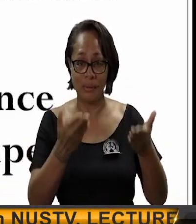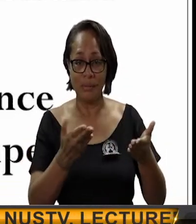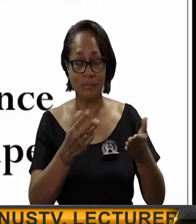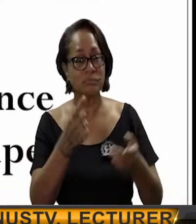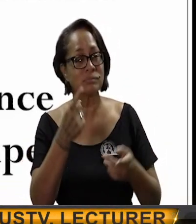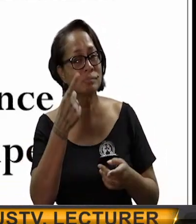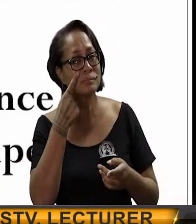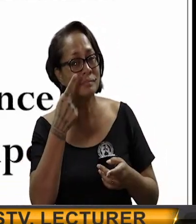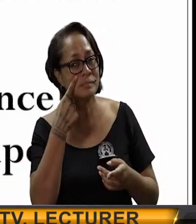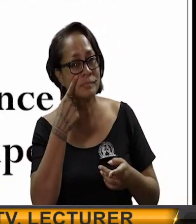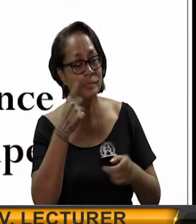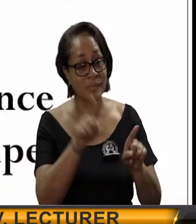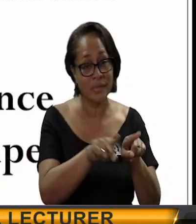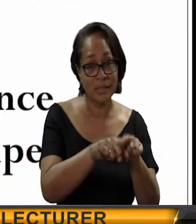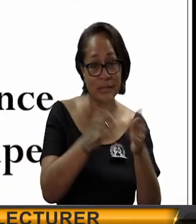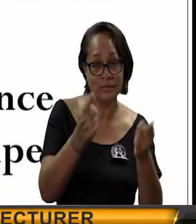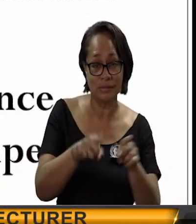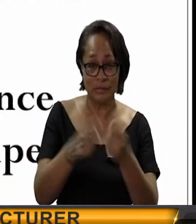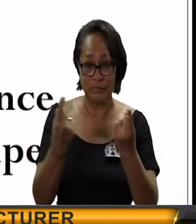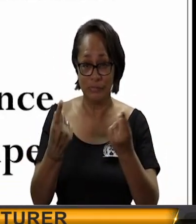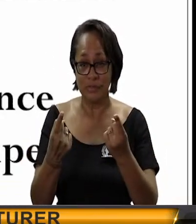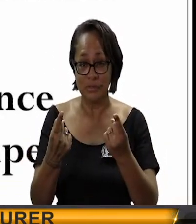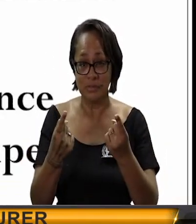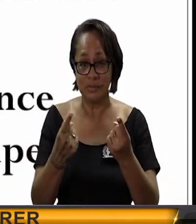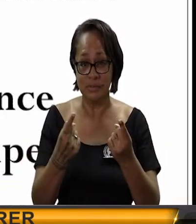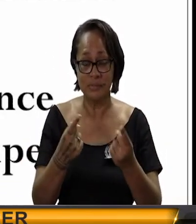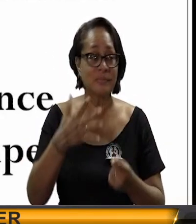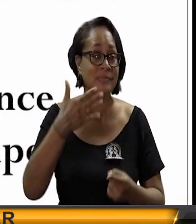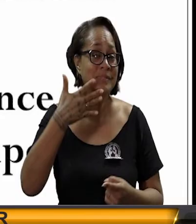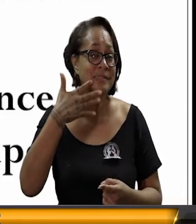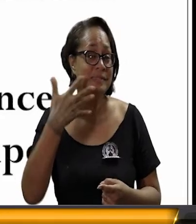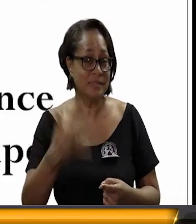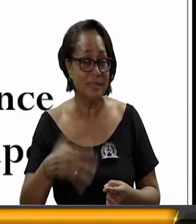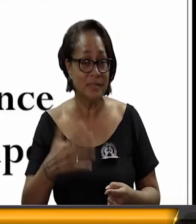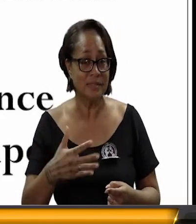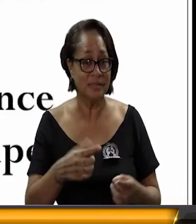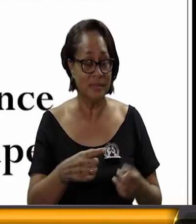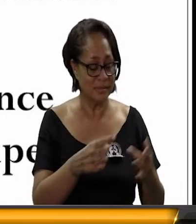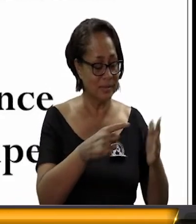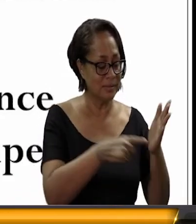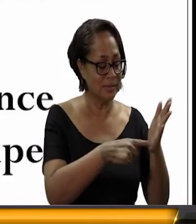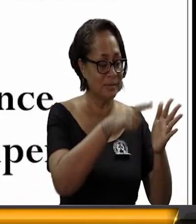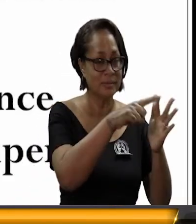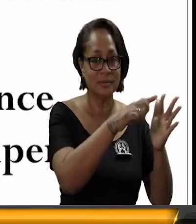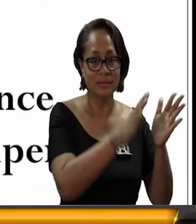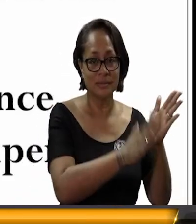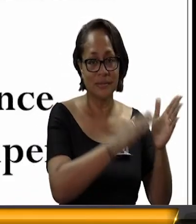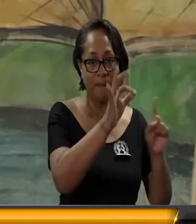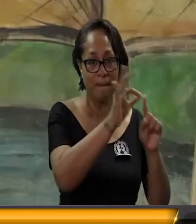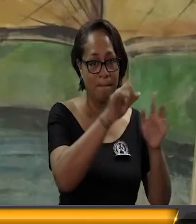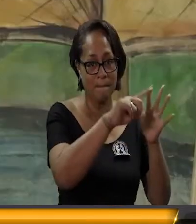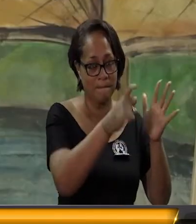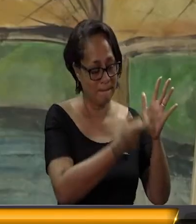how to recognize the difference between the word heat and the word